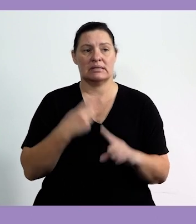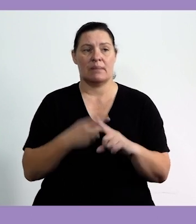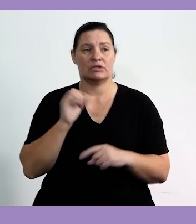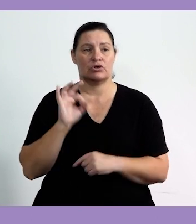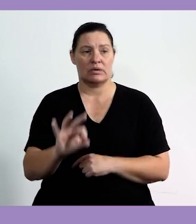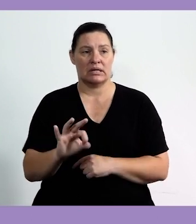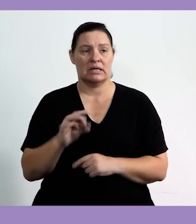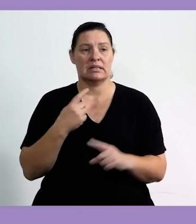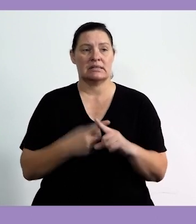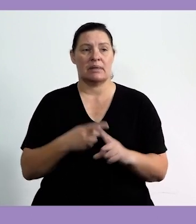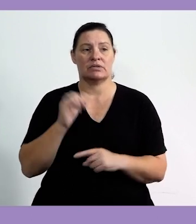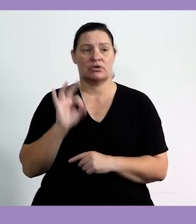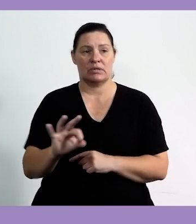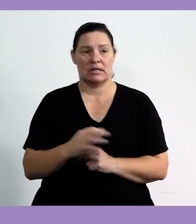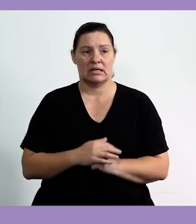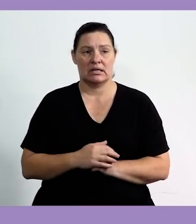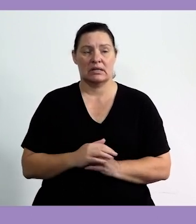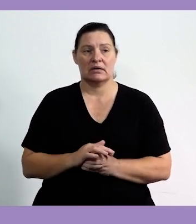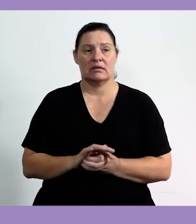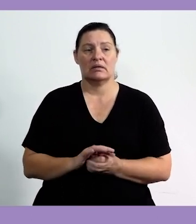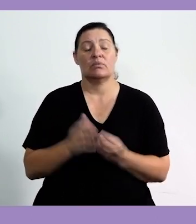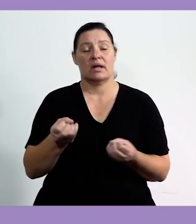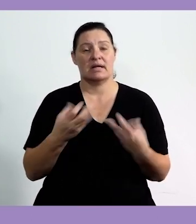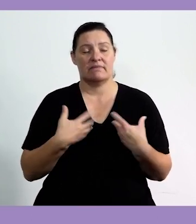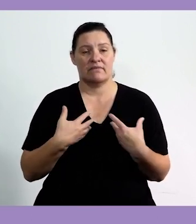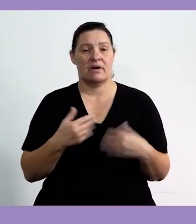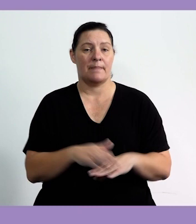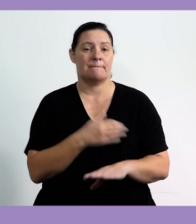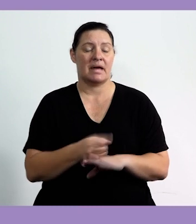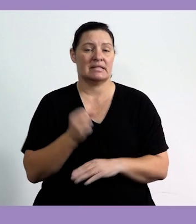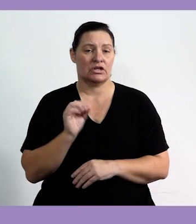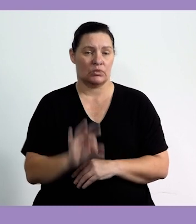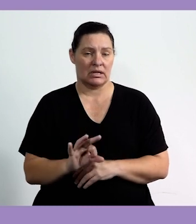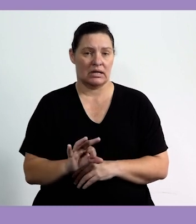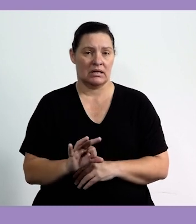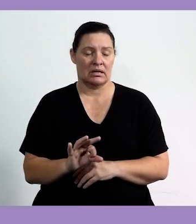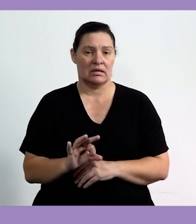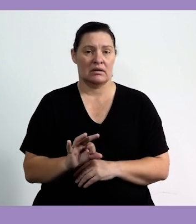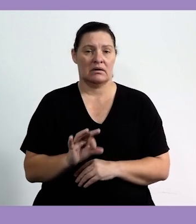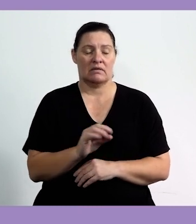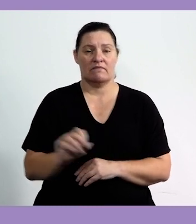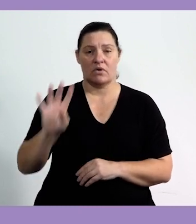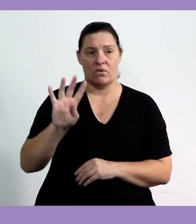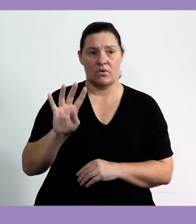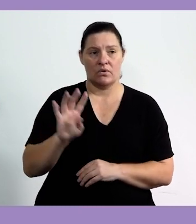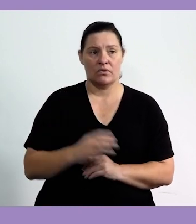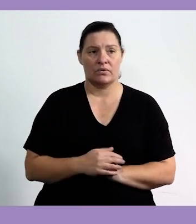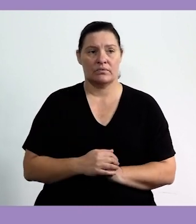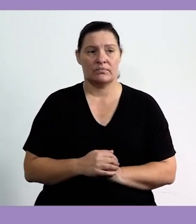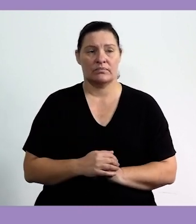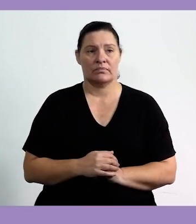multiplied by 3, and multiplied by 3. This will give us a base 3 and an exponent